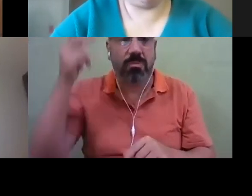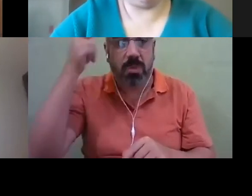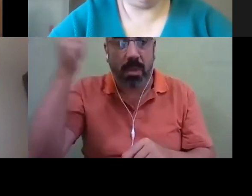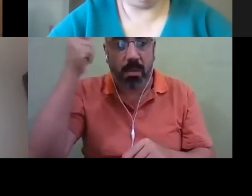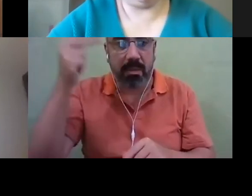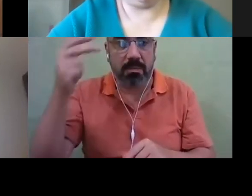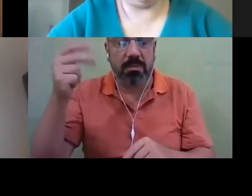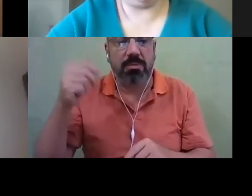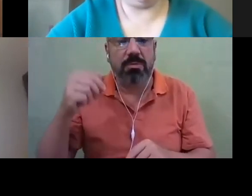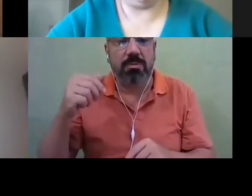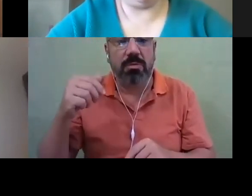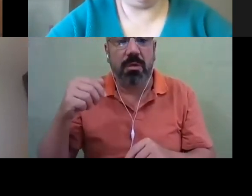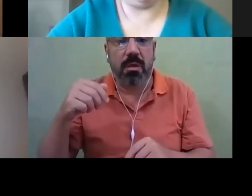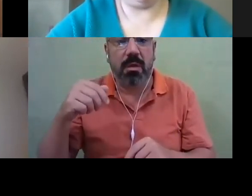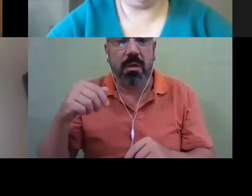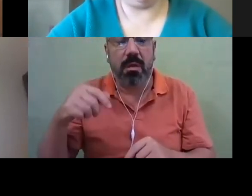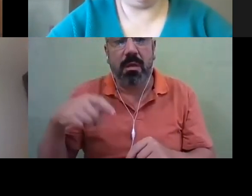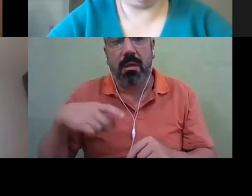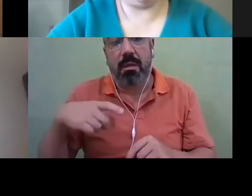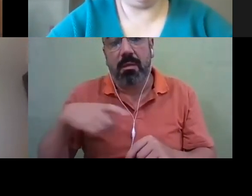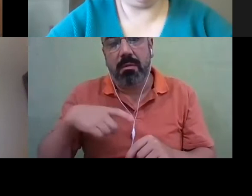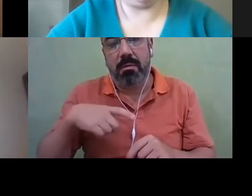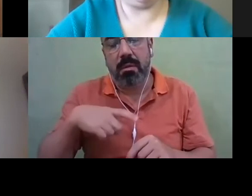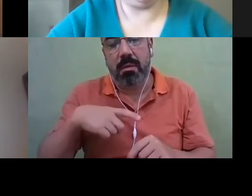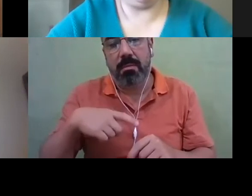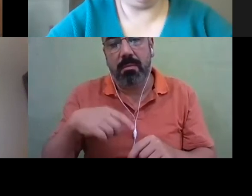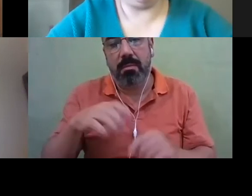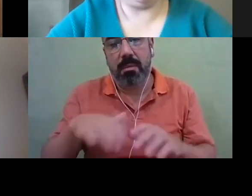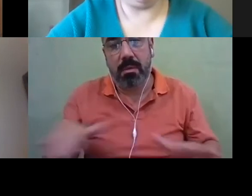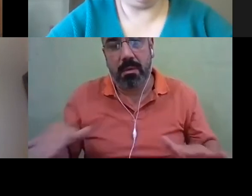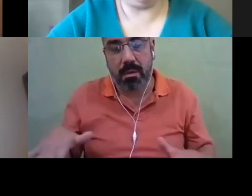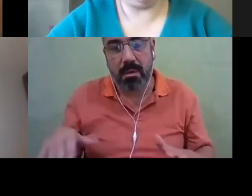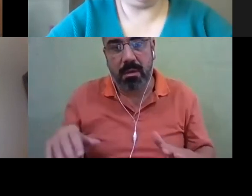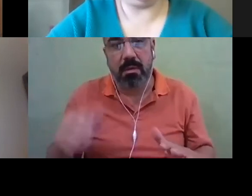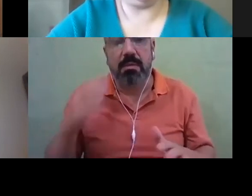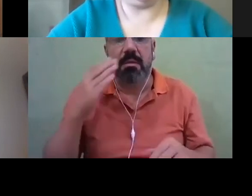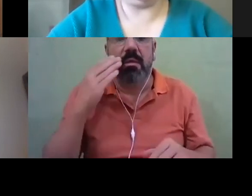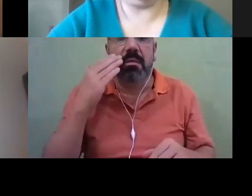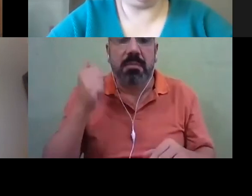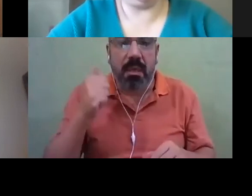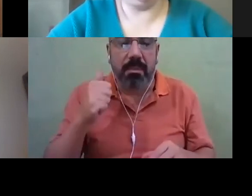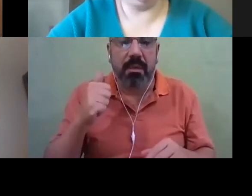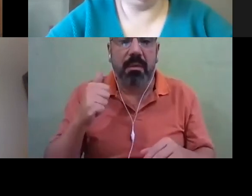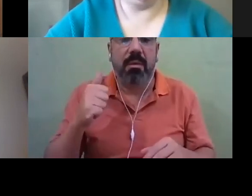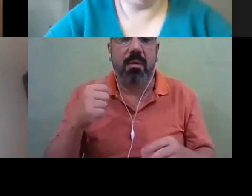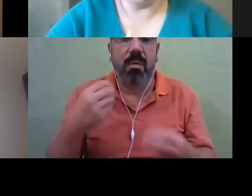as it goes on, as the project goes on, it gets a more developed, more concrete